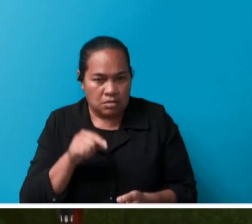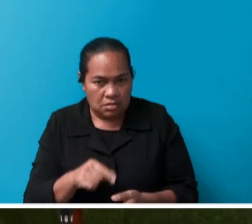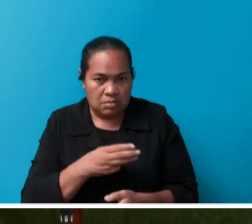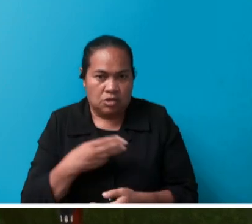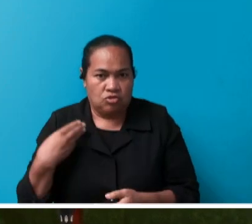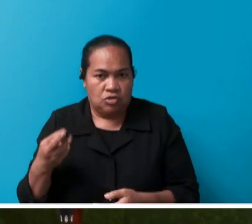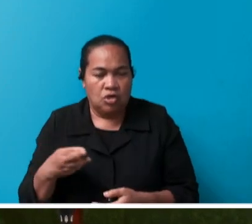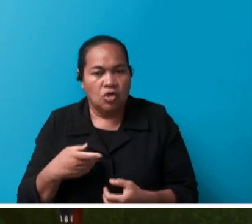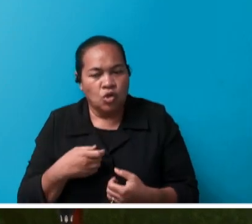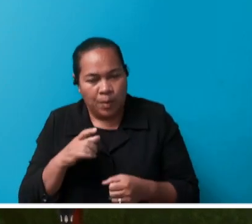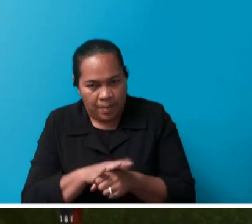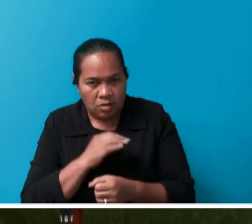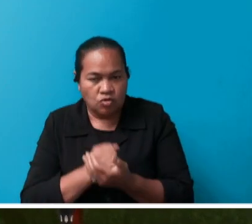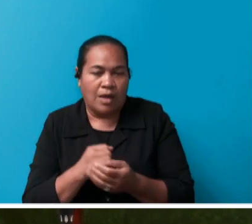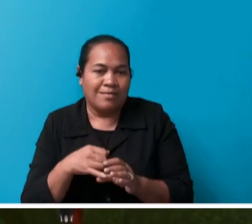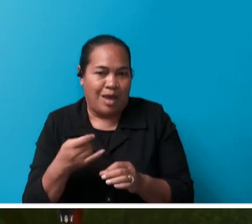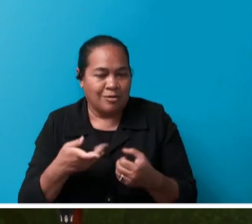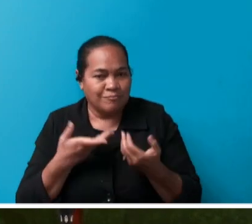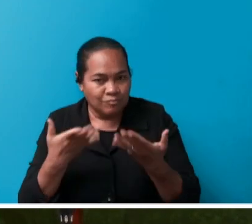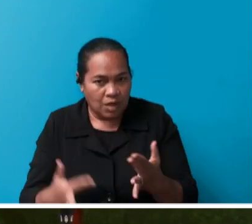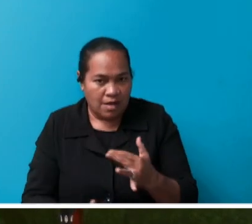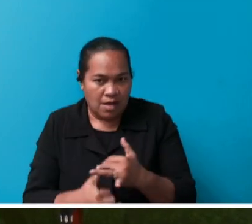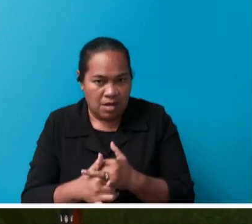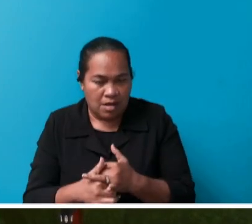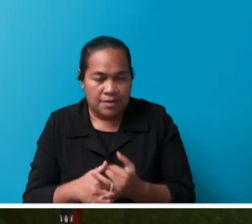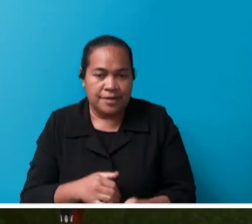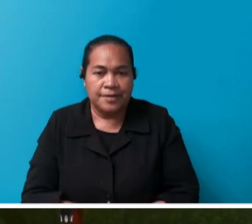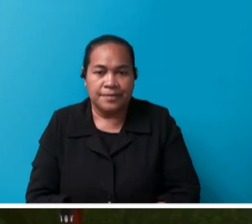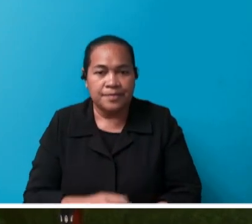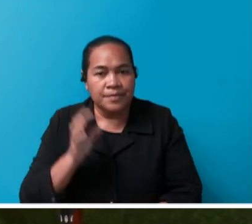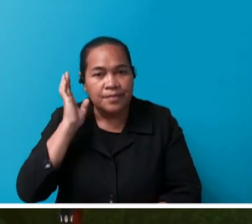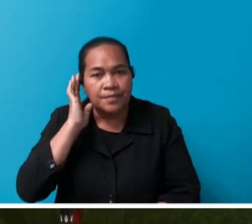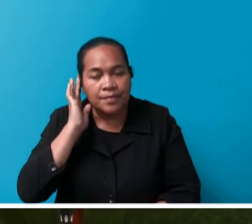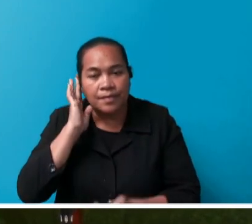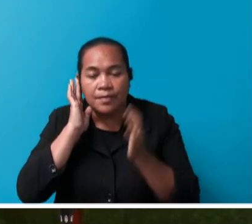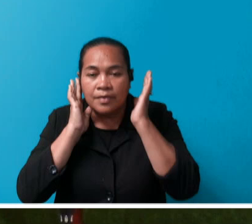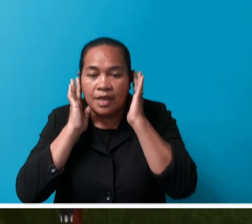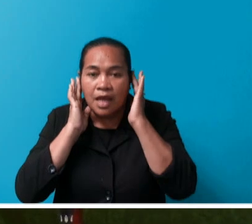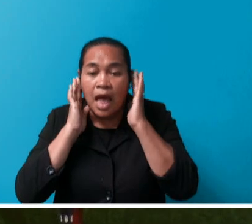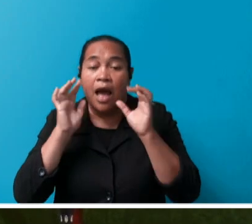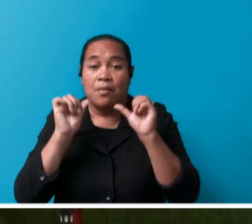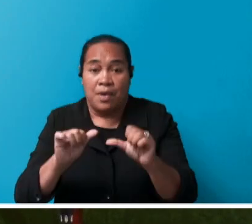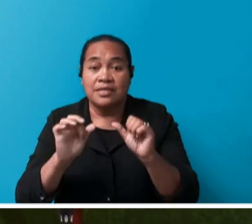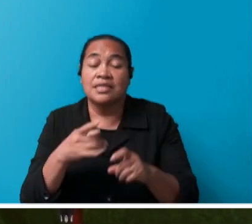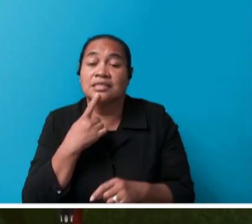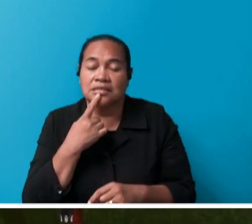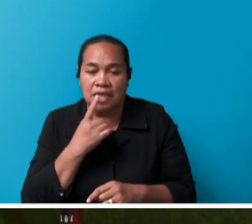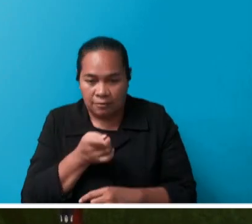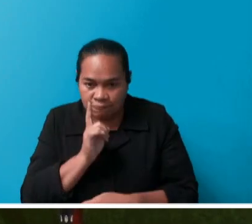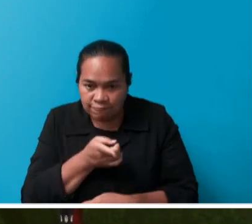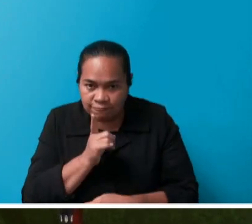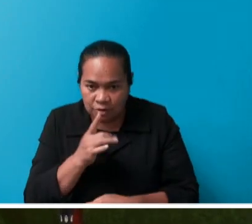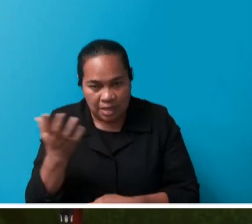the people of Fiji. Mr. Speaker, if I may continue, His Excellency also warned us against